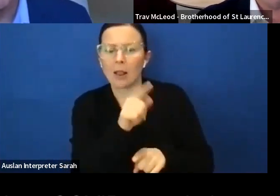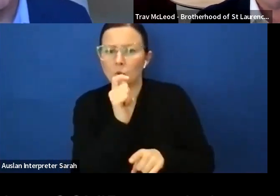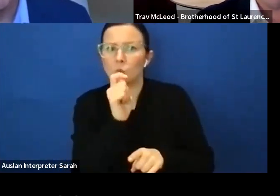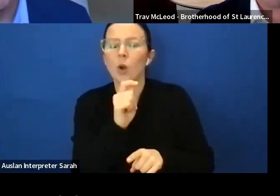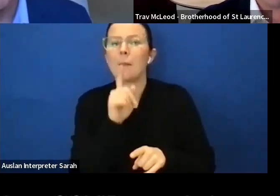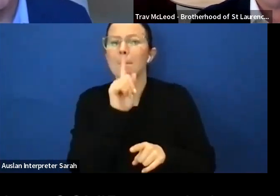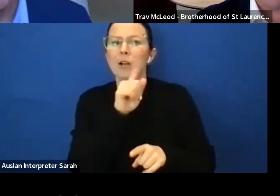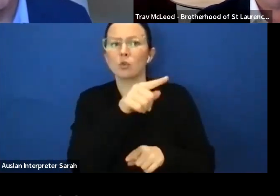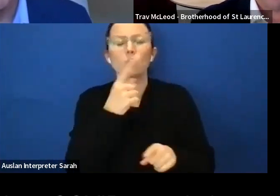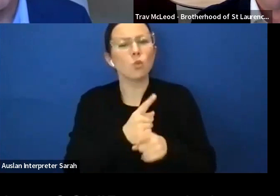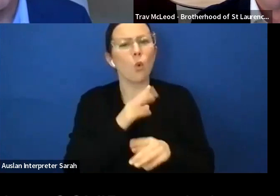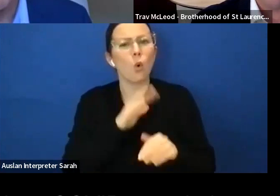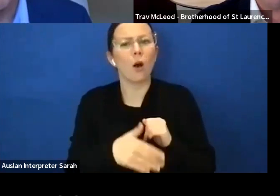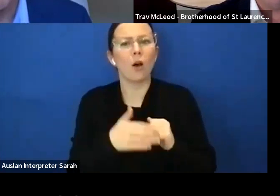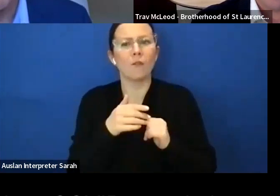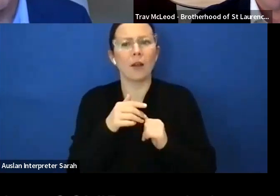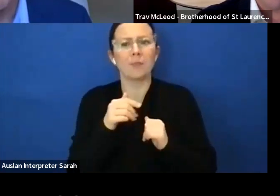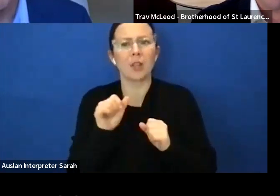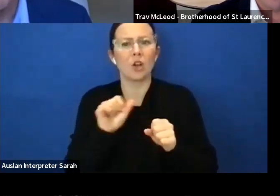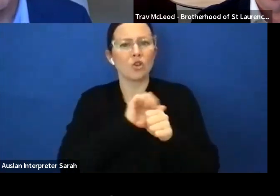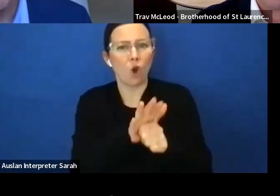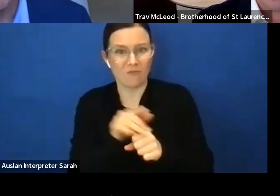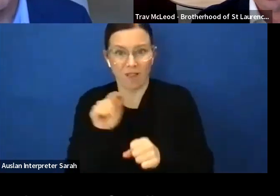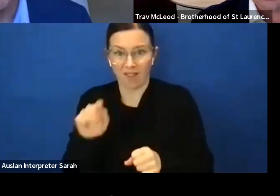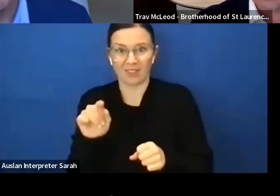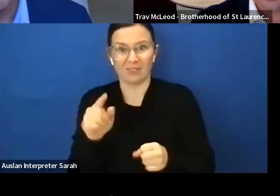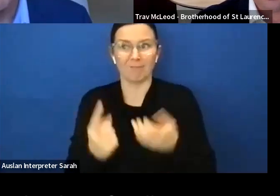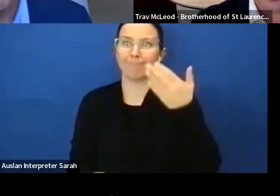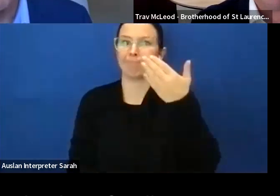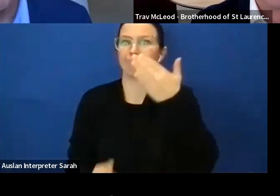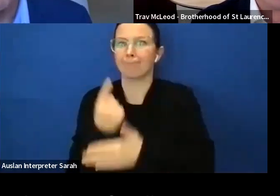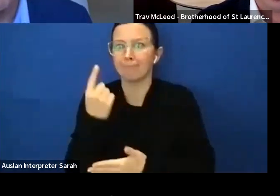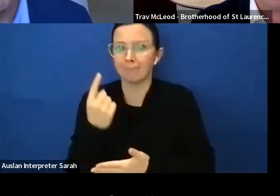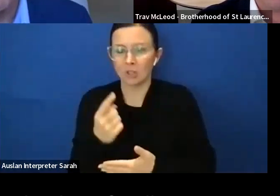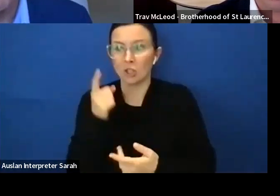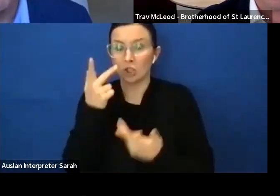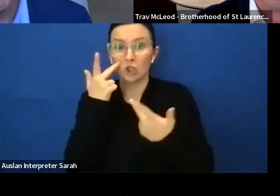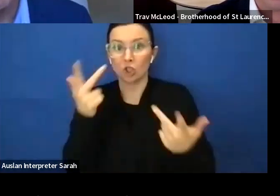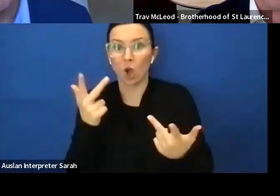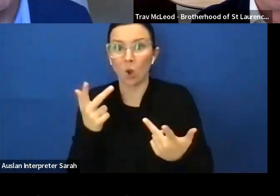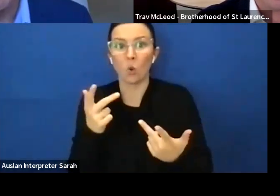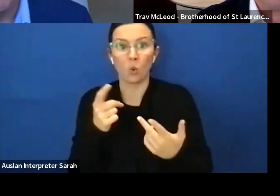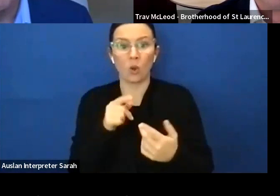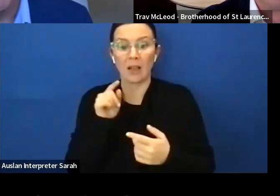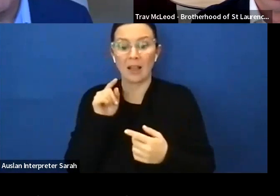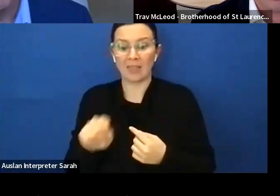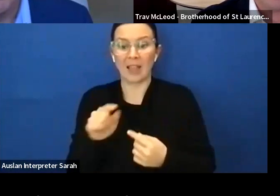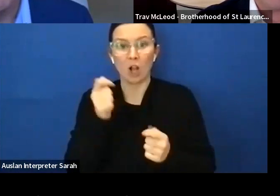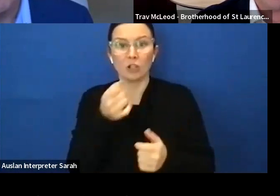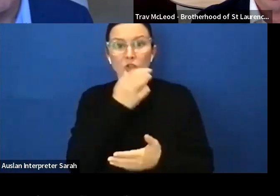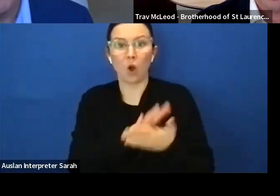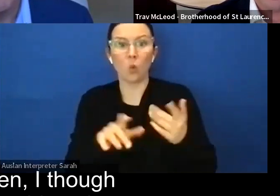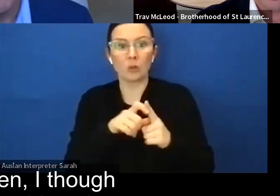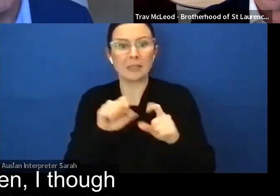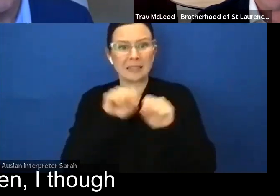about how COVID revealed how essential, but also how fragile the early childhood system